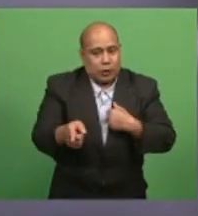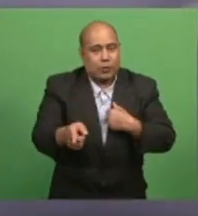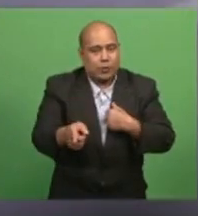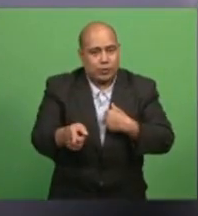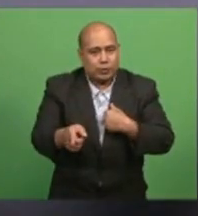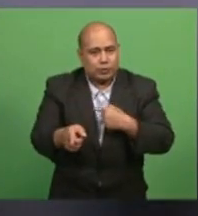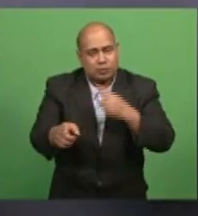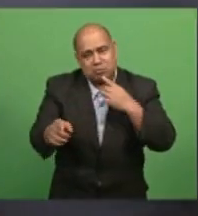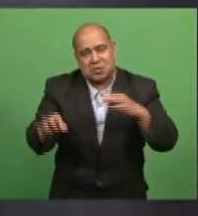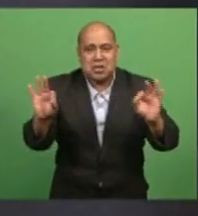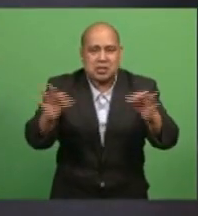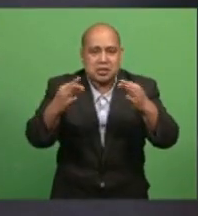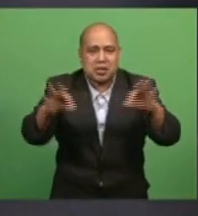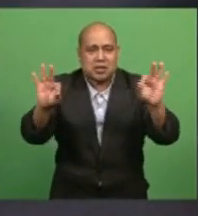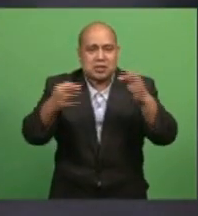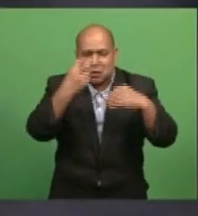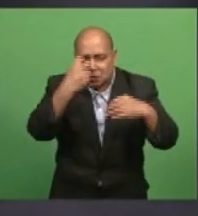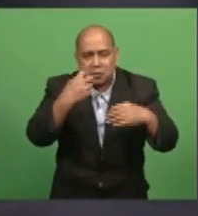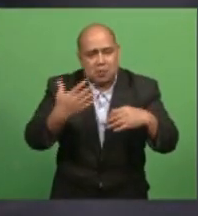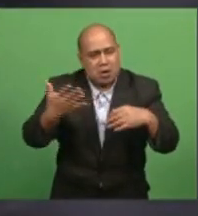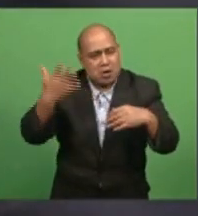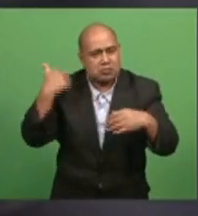Claude King's song, Wolverton Mountain.